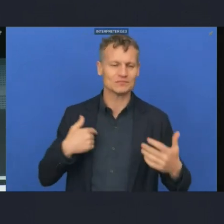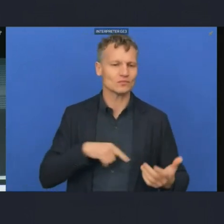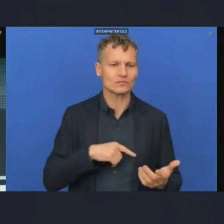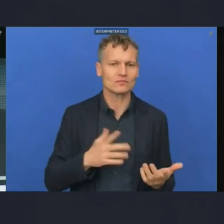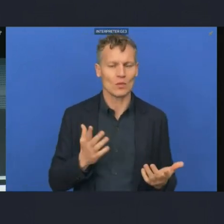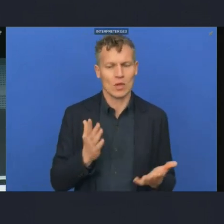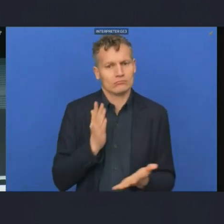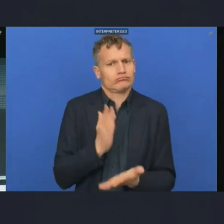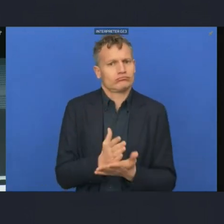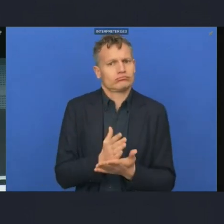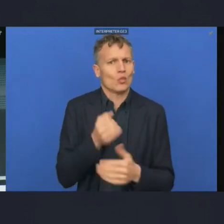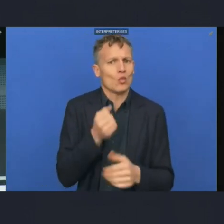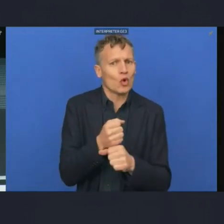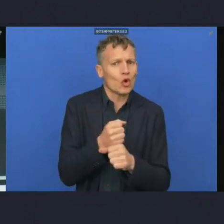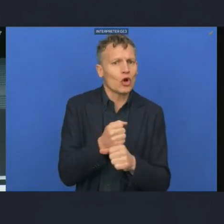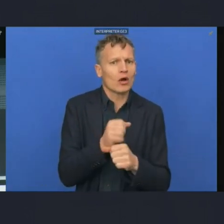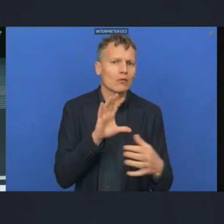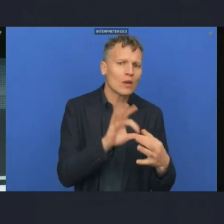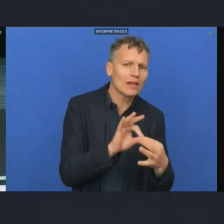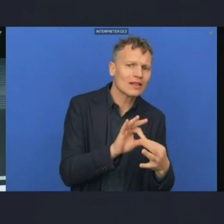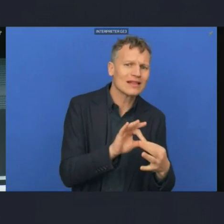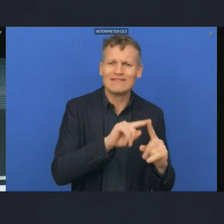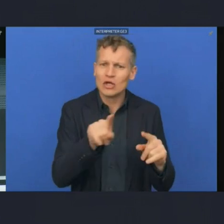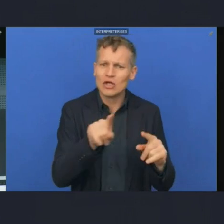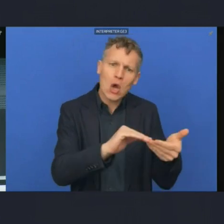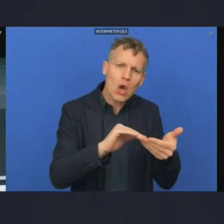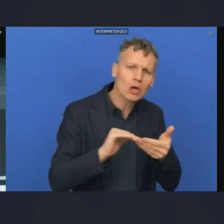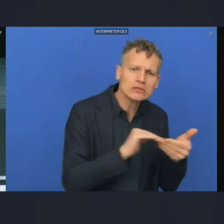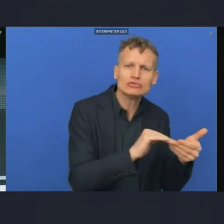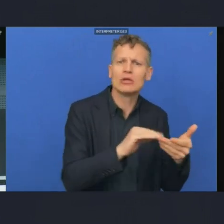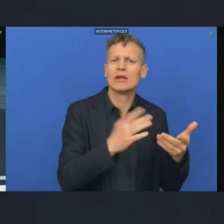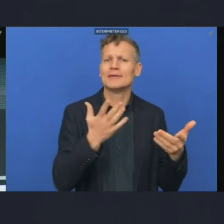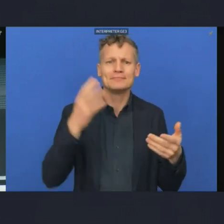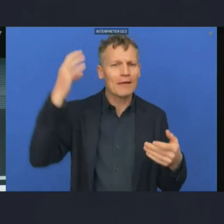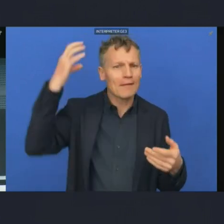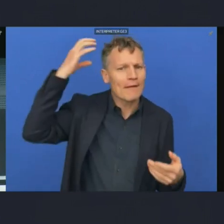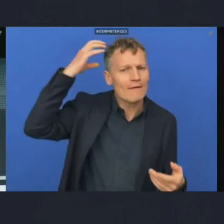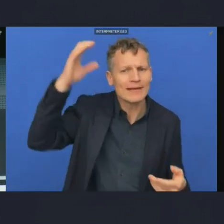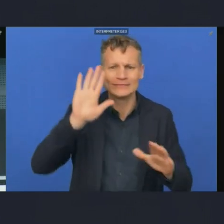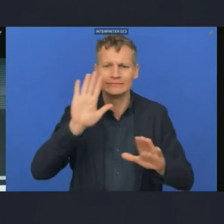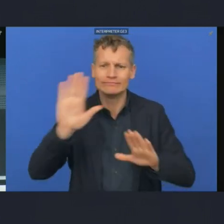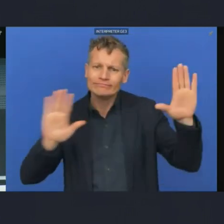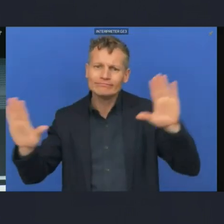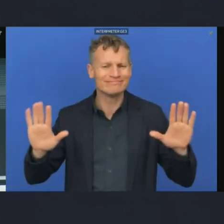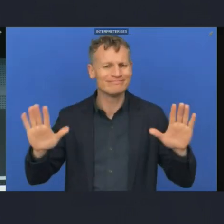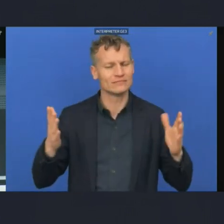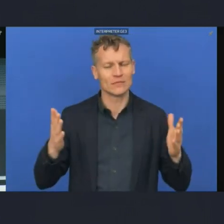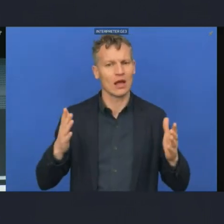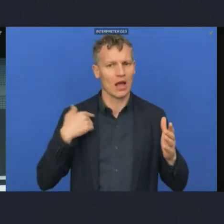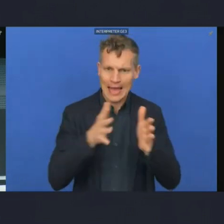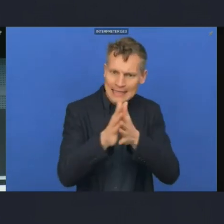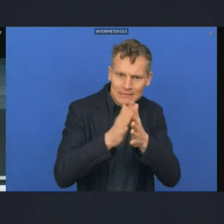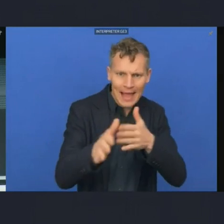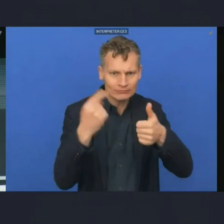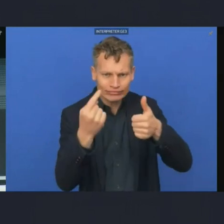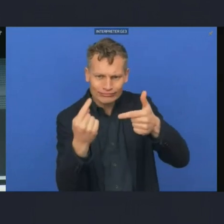the different organizations, national governments, to put the safety measures in place. It costs